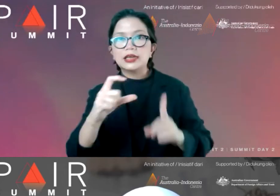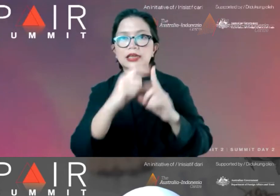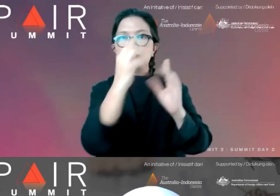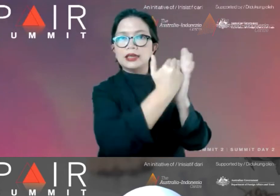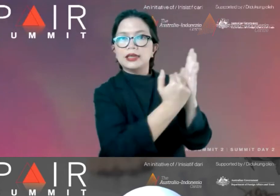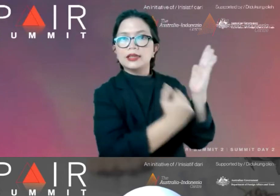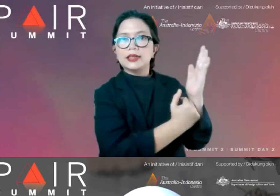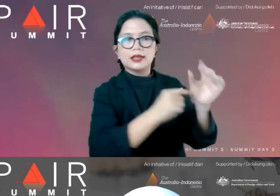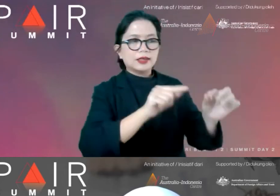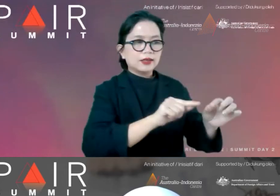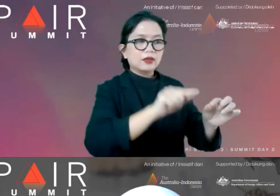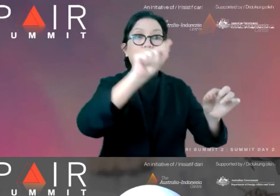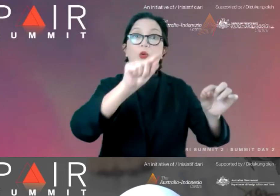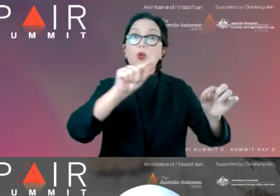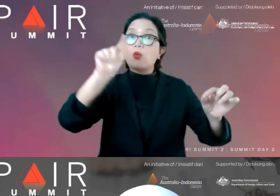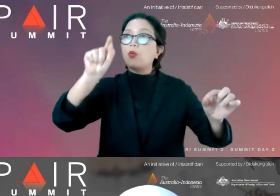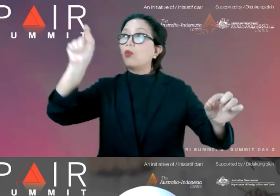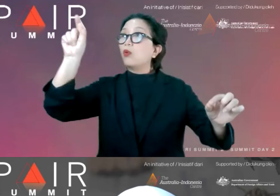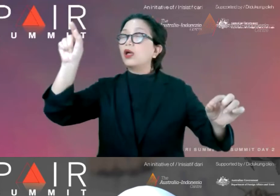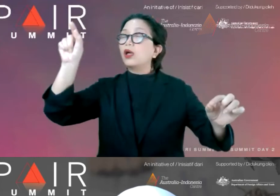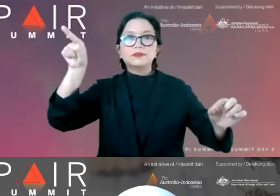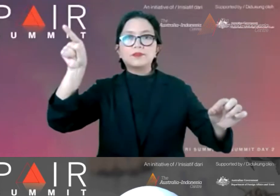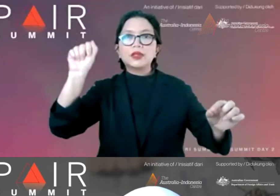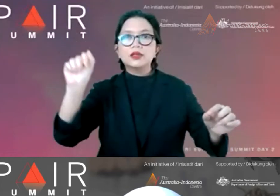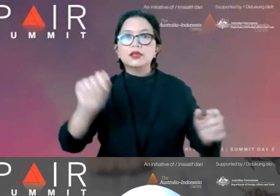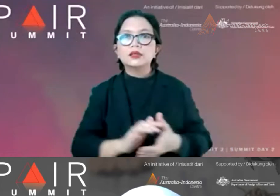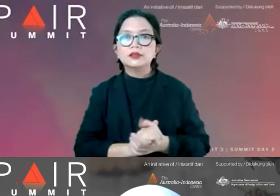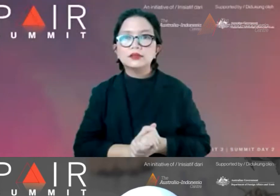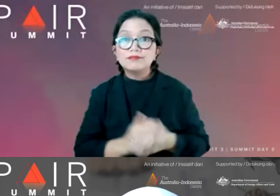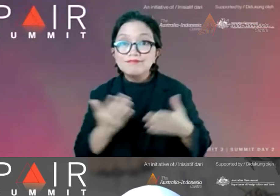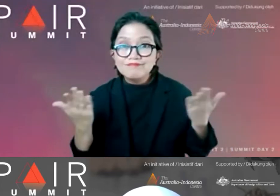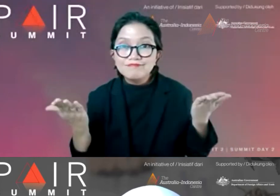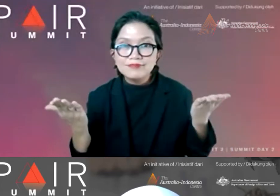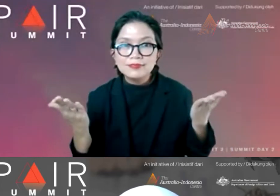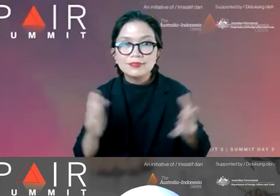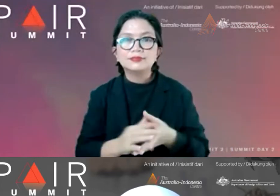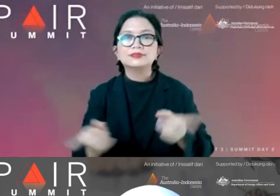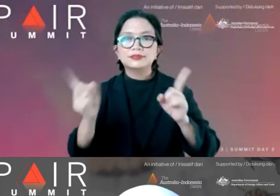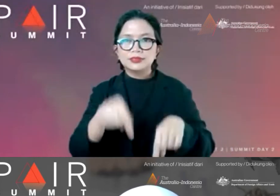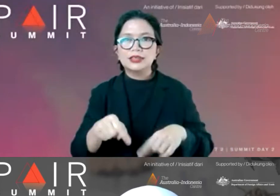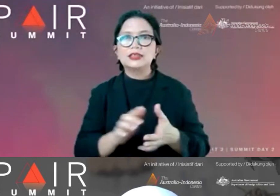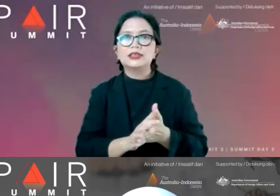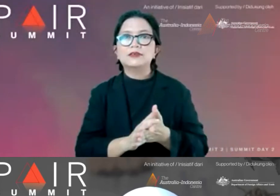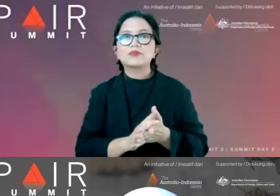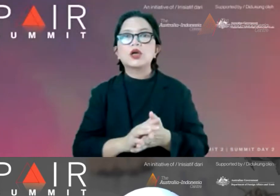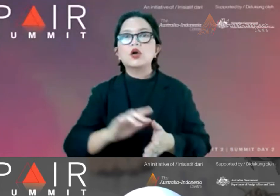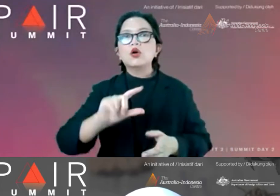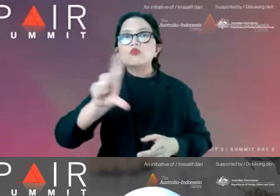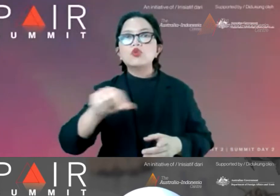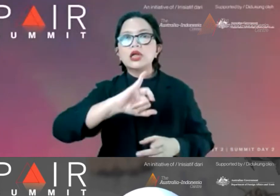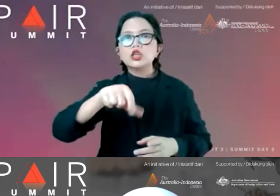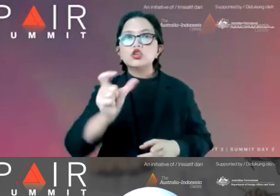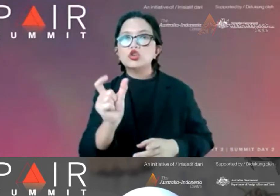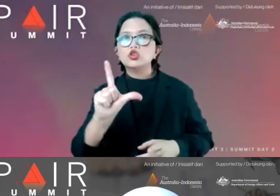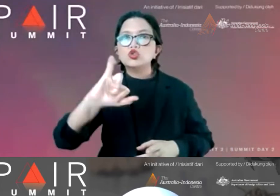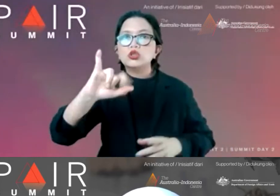medical workers surged around July 2020. So that's when the Delta came. So yeah, I think